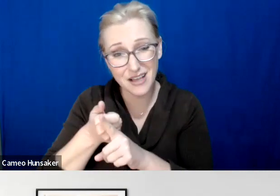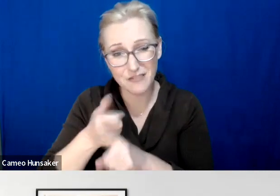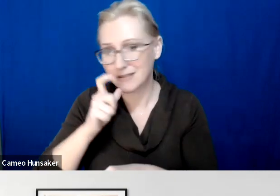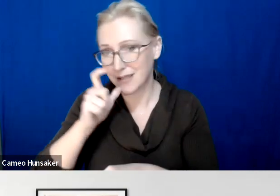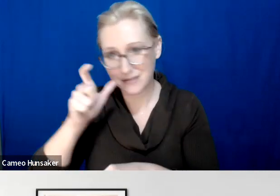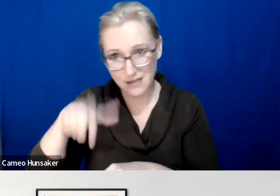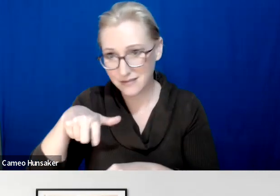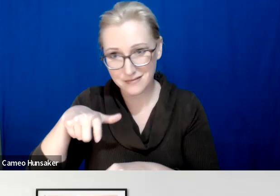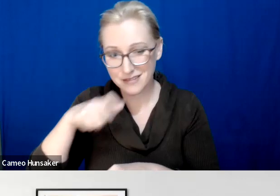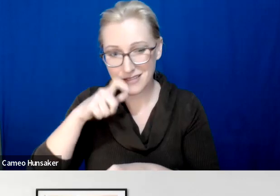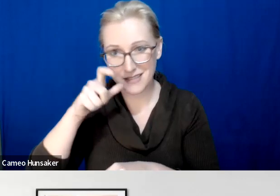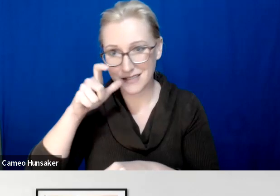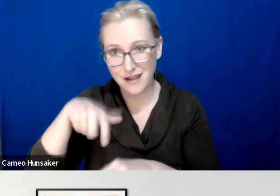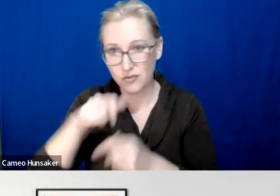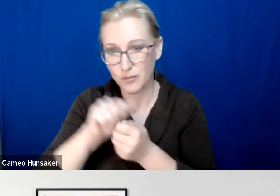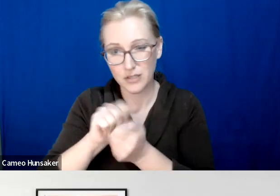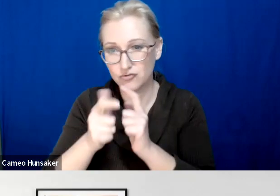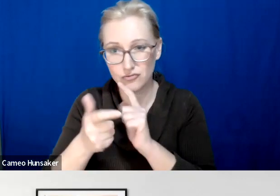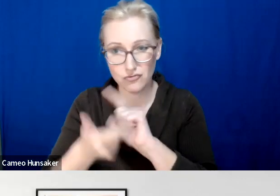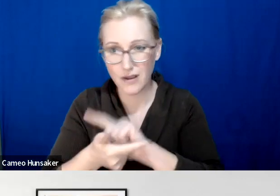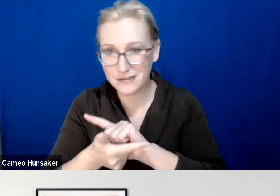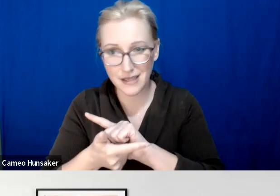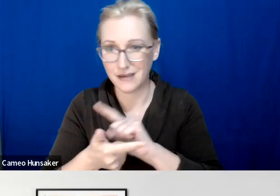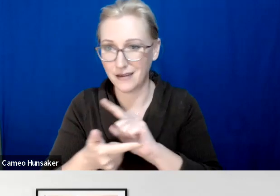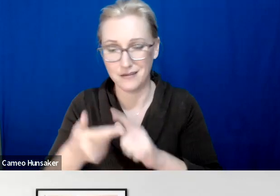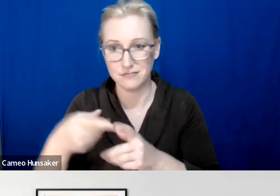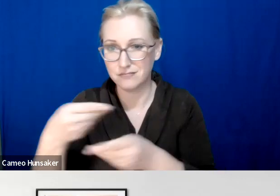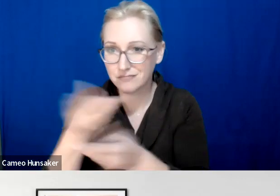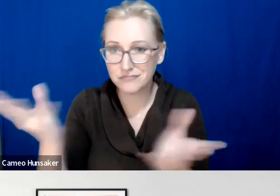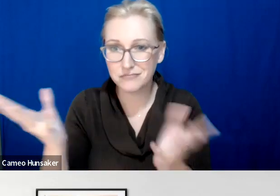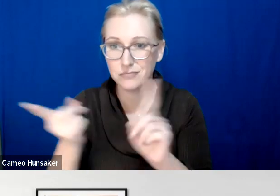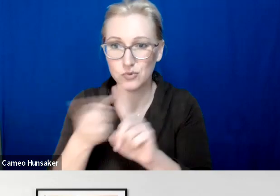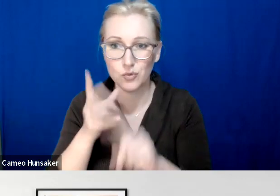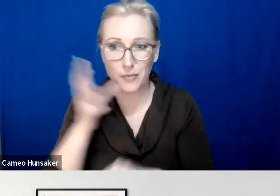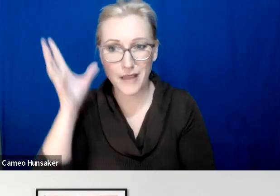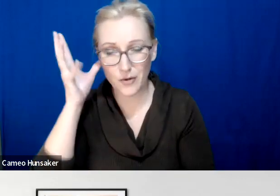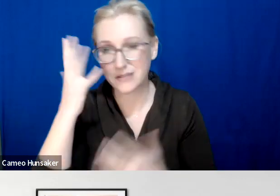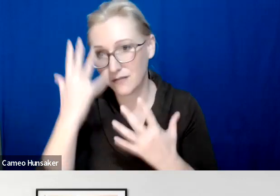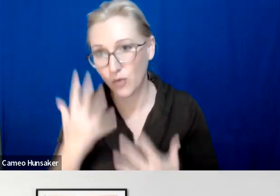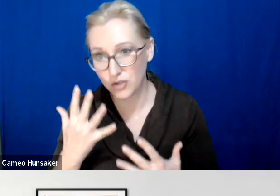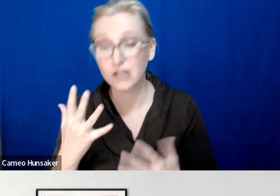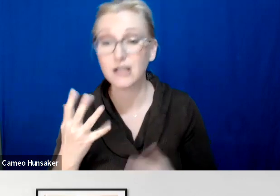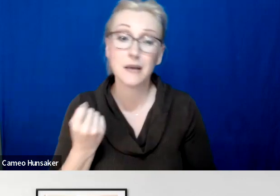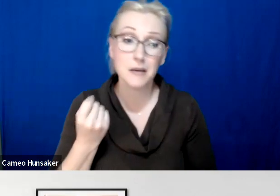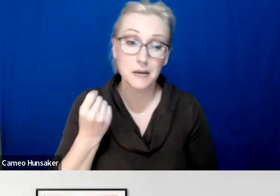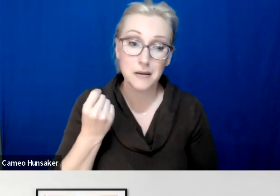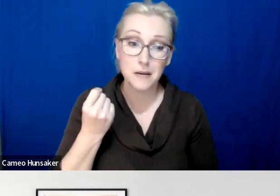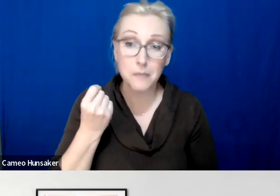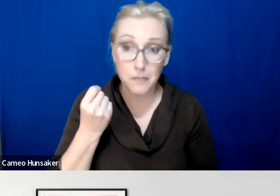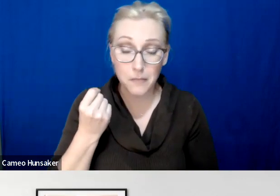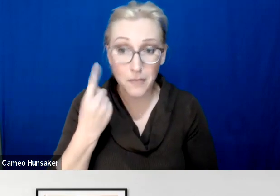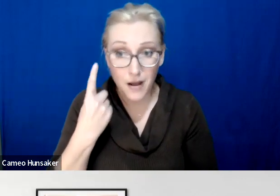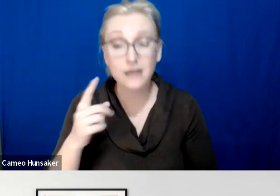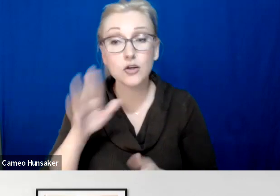in a translated copy to parents. But they do have to make it understandable